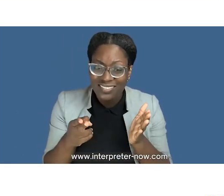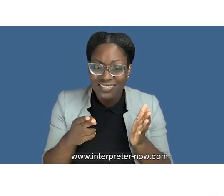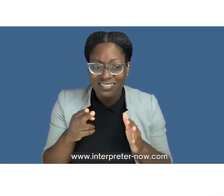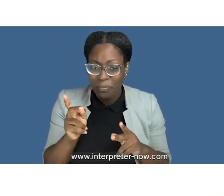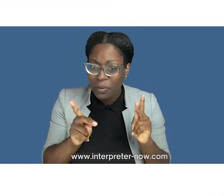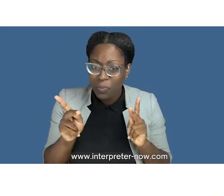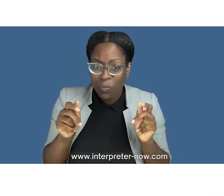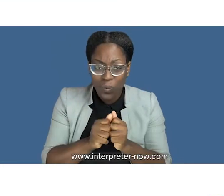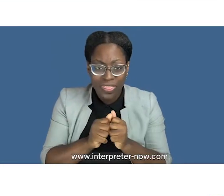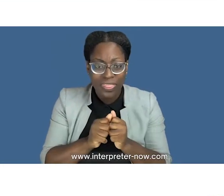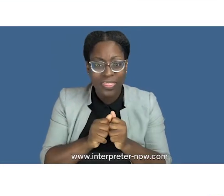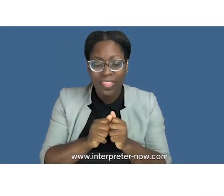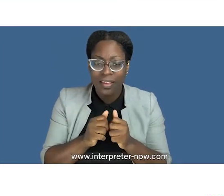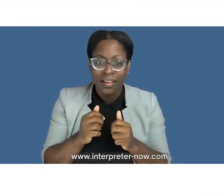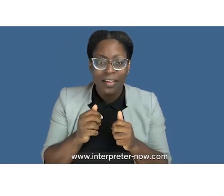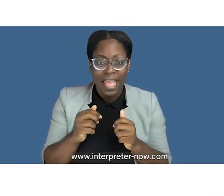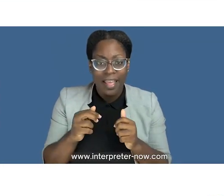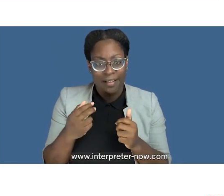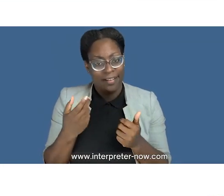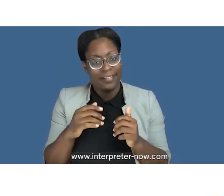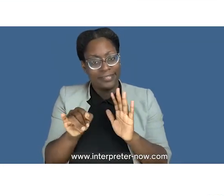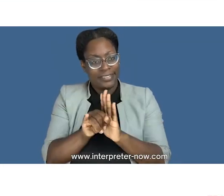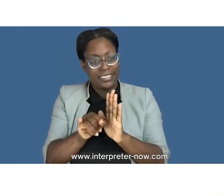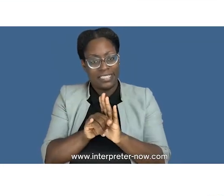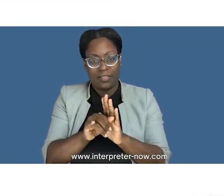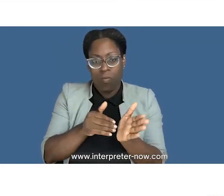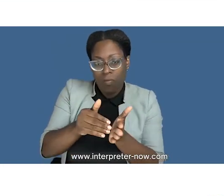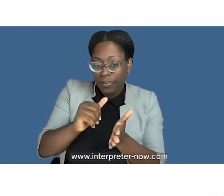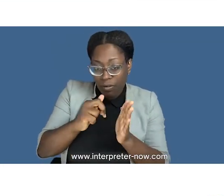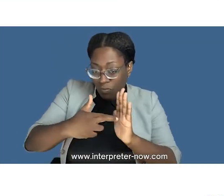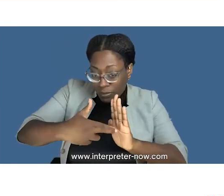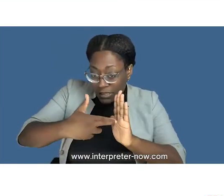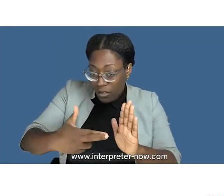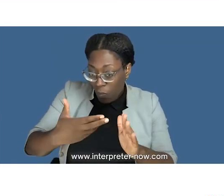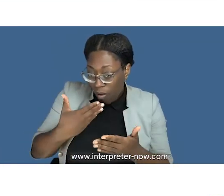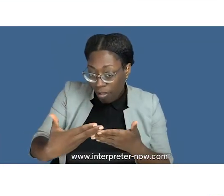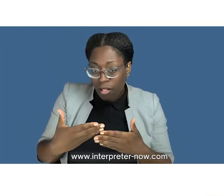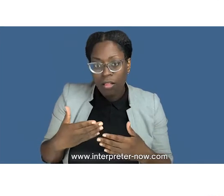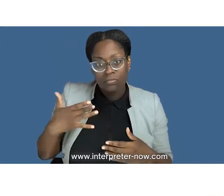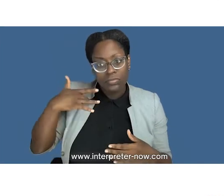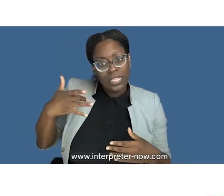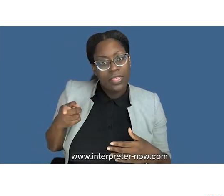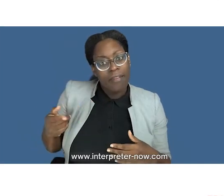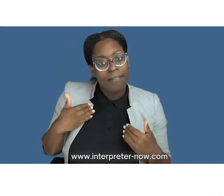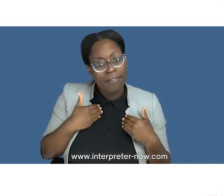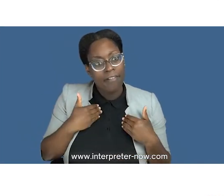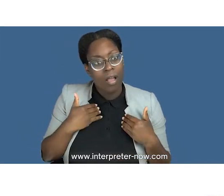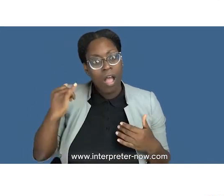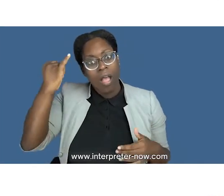What? No. Yeah. And I would love to make space for her to share her thoughts.